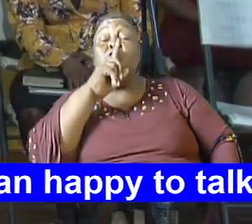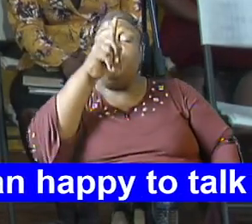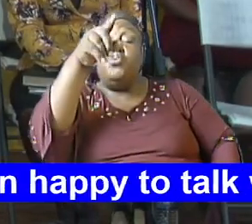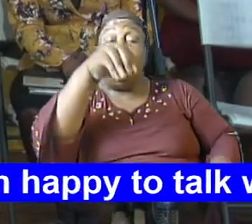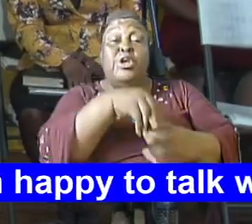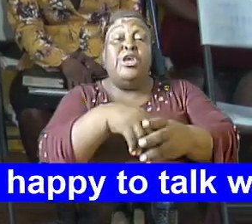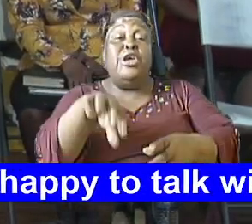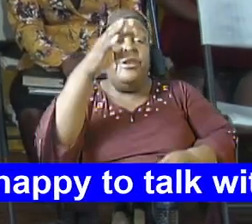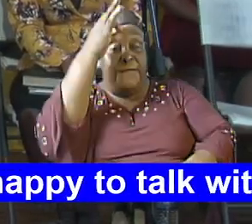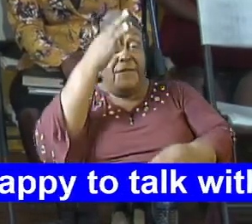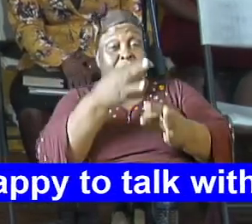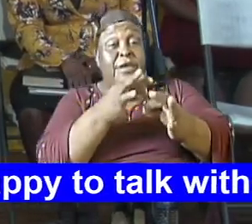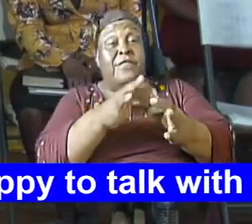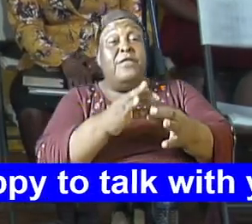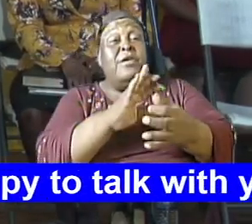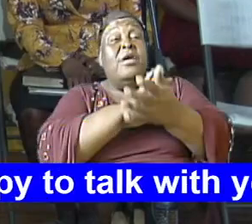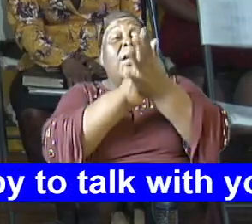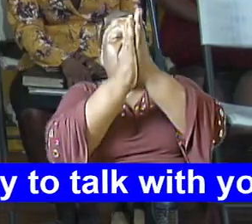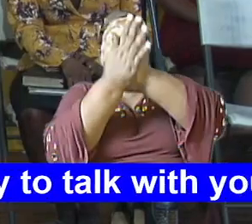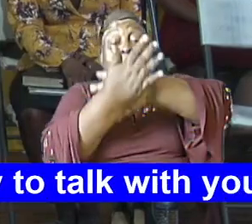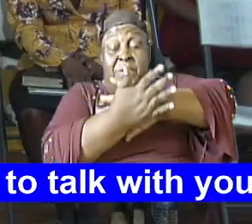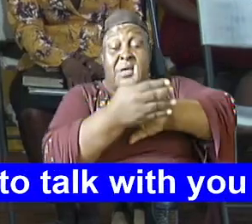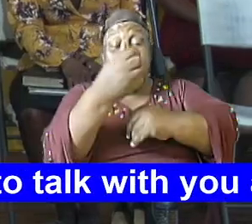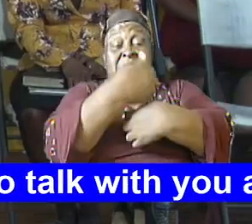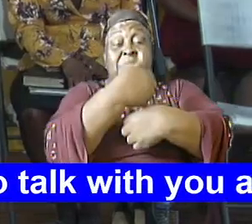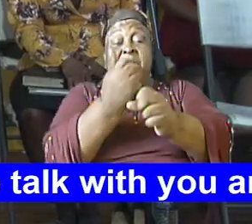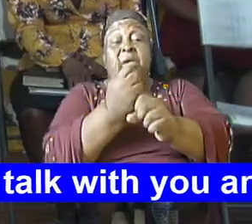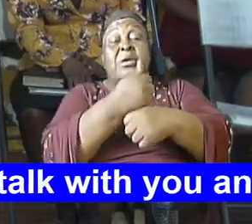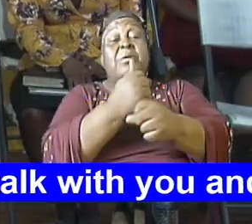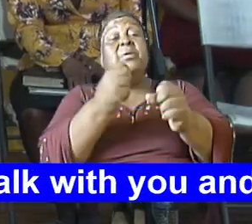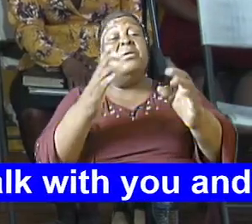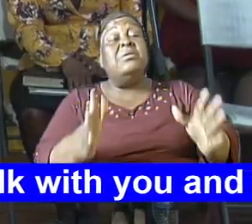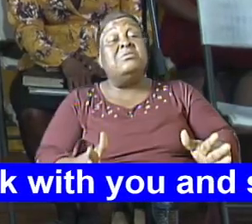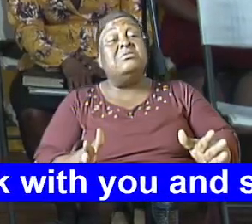faith, to see if we are peacemakers.